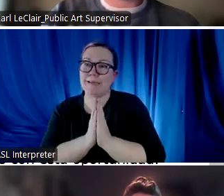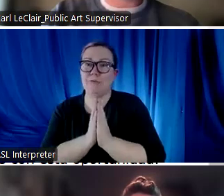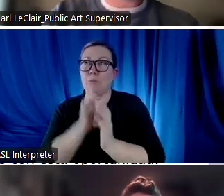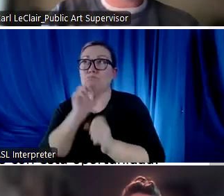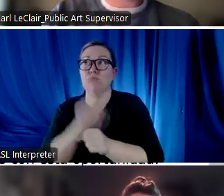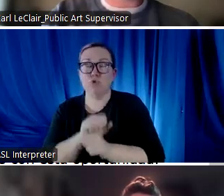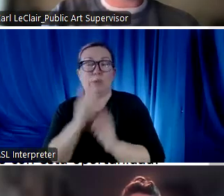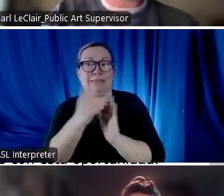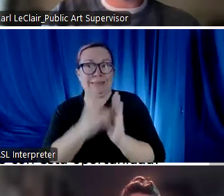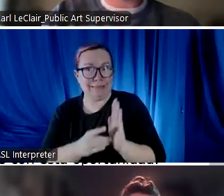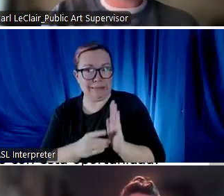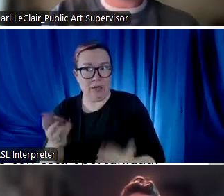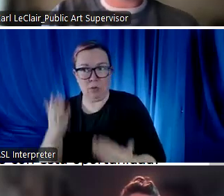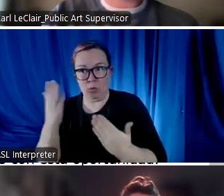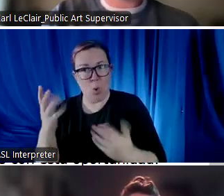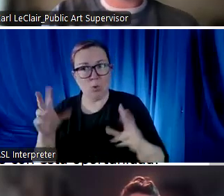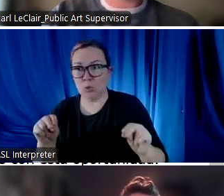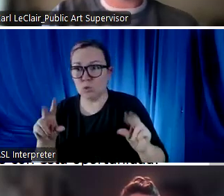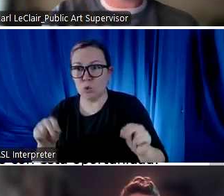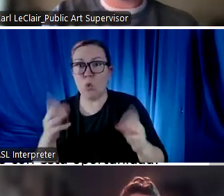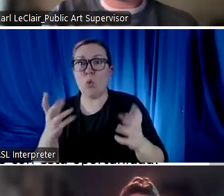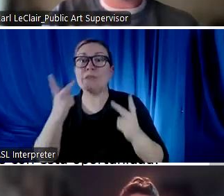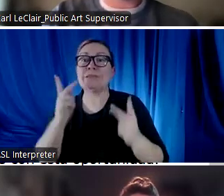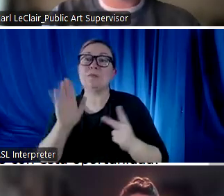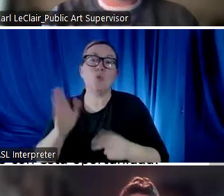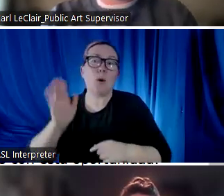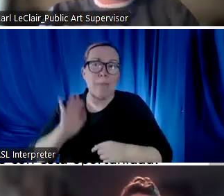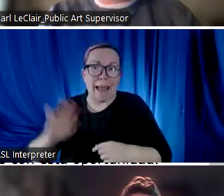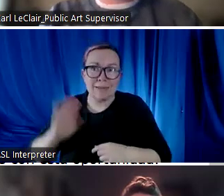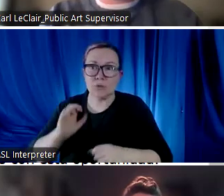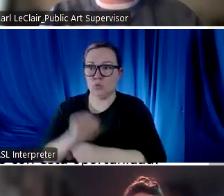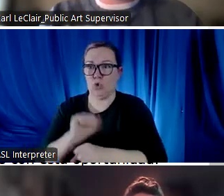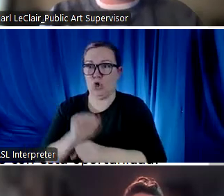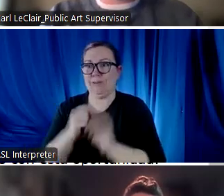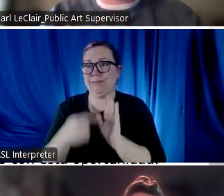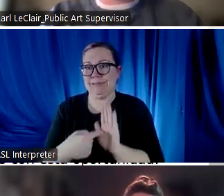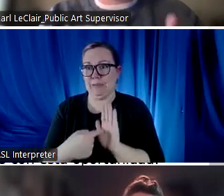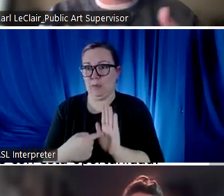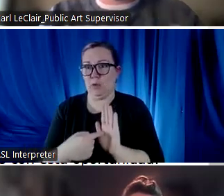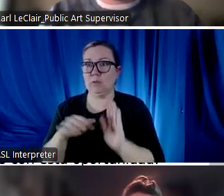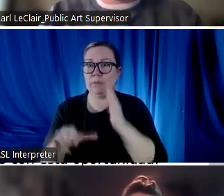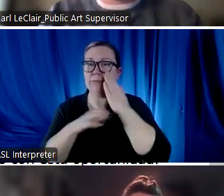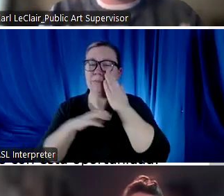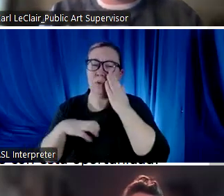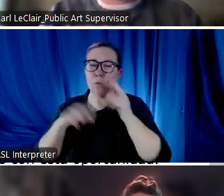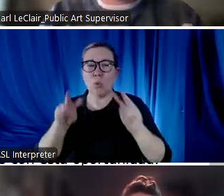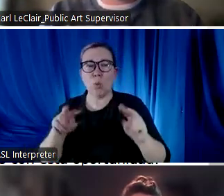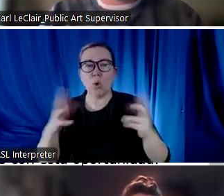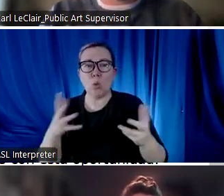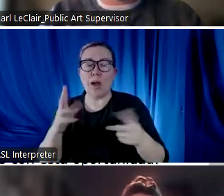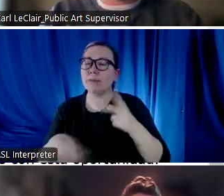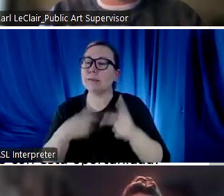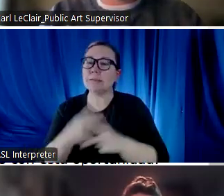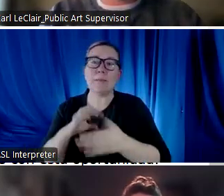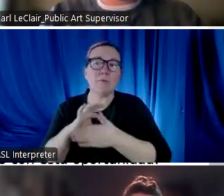design proposals. We just want to look at examples of your past work. And the committee is going to be looking at things like the type of content,